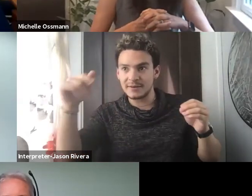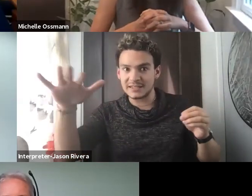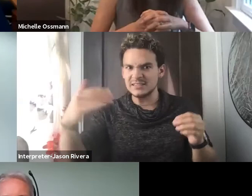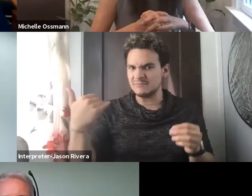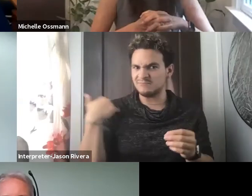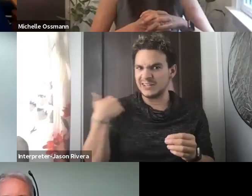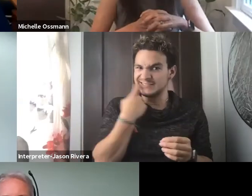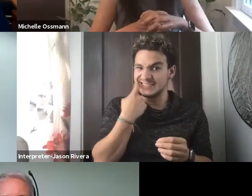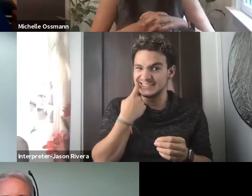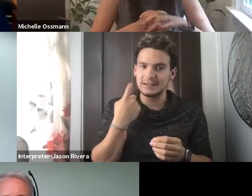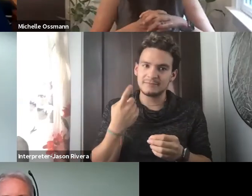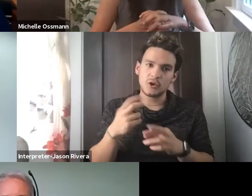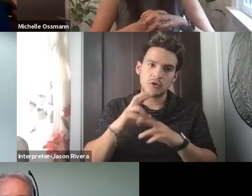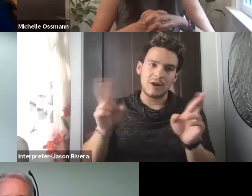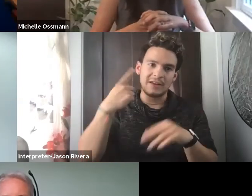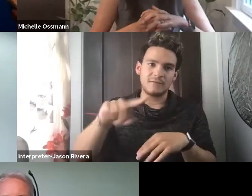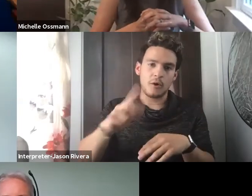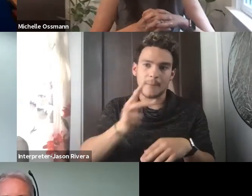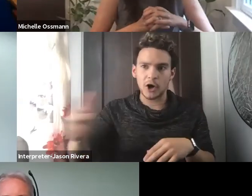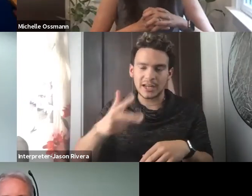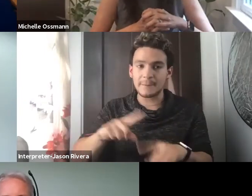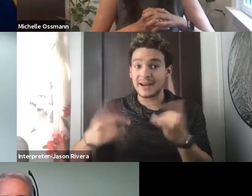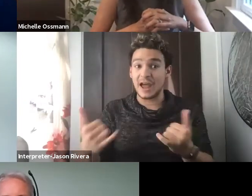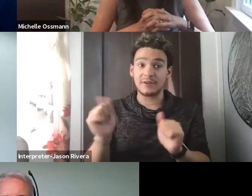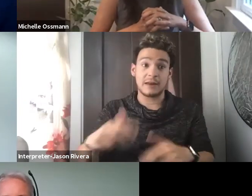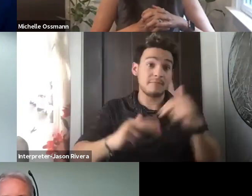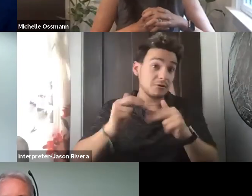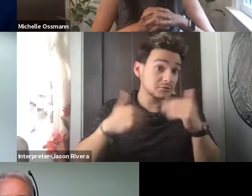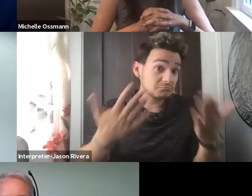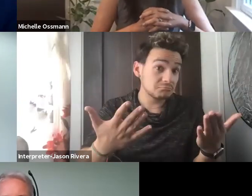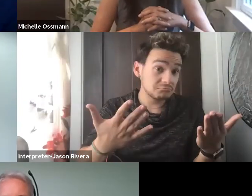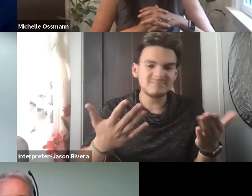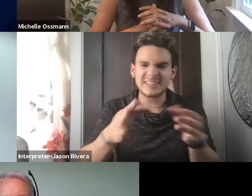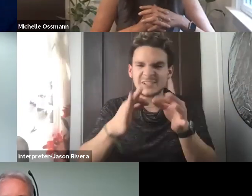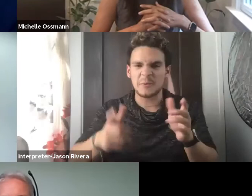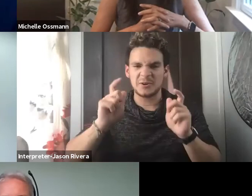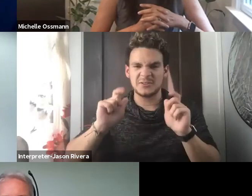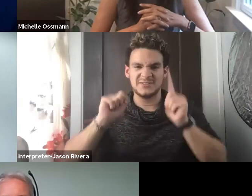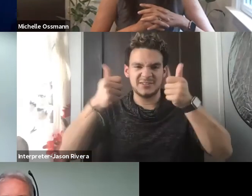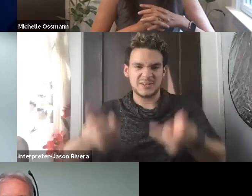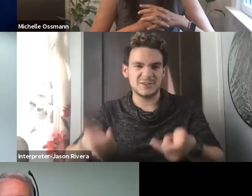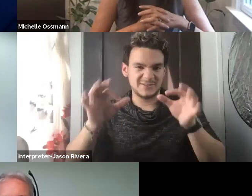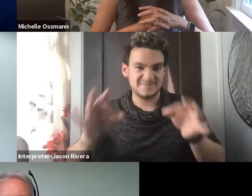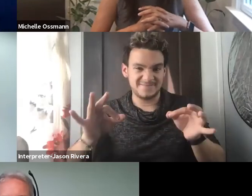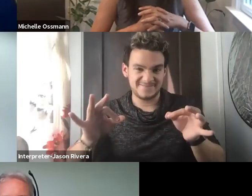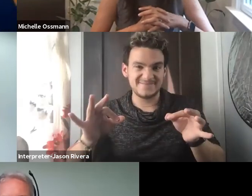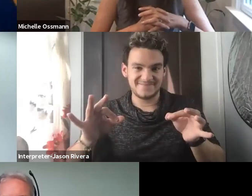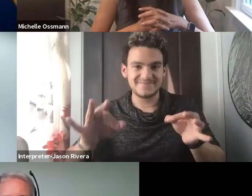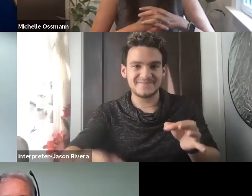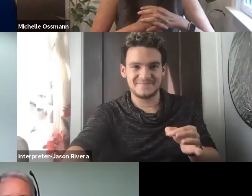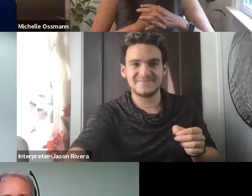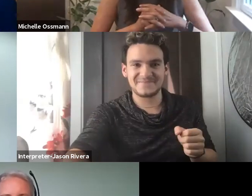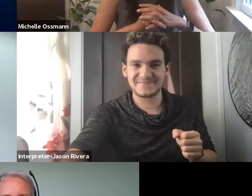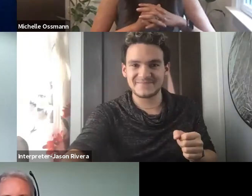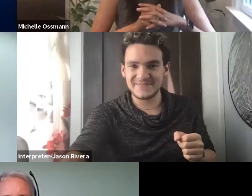was dedicated to, meeting parking requirements. I mean, Michael, is that anything that